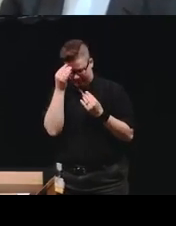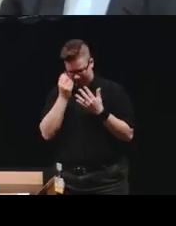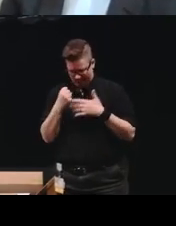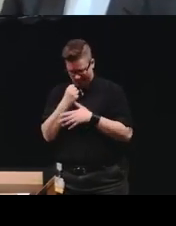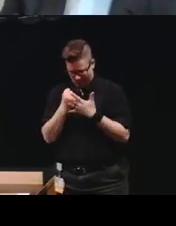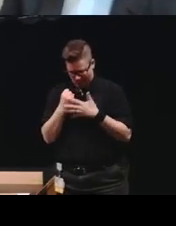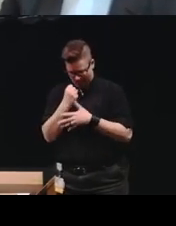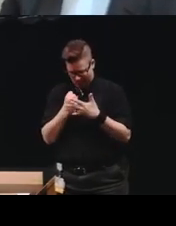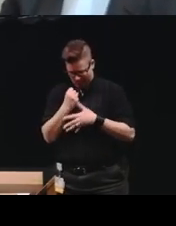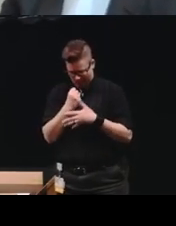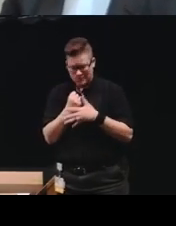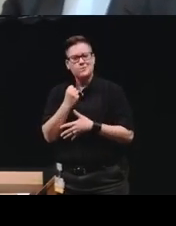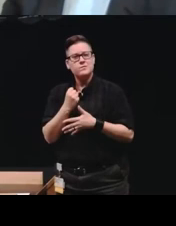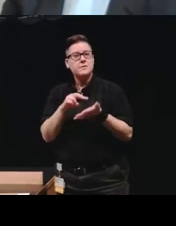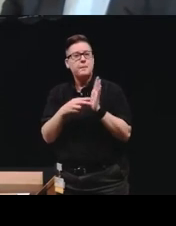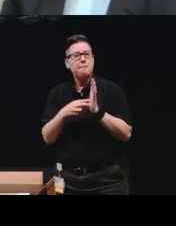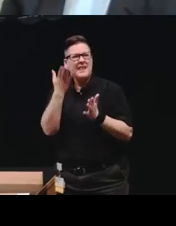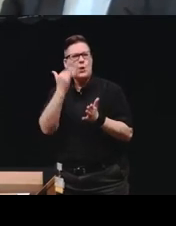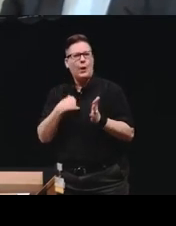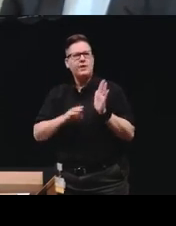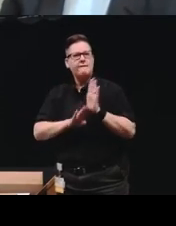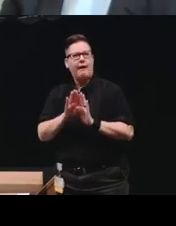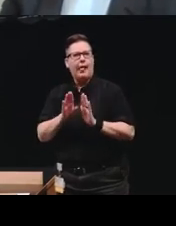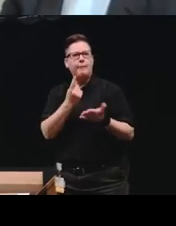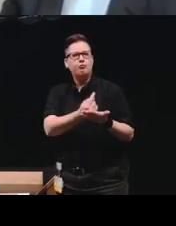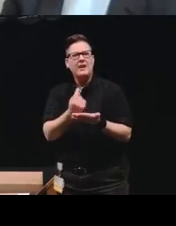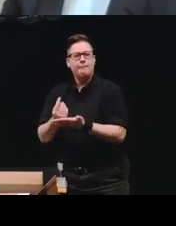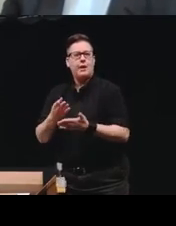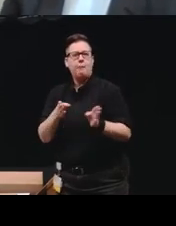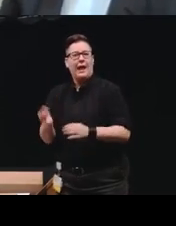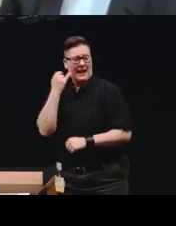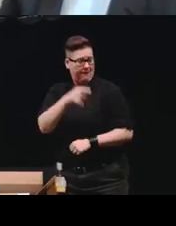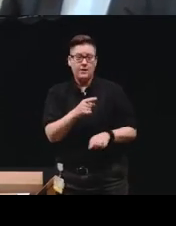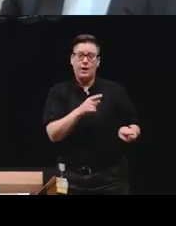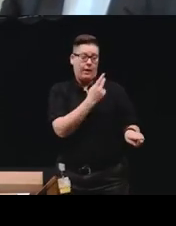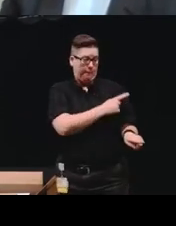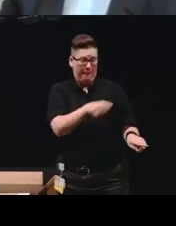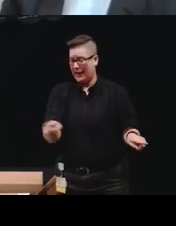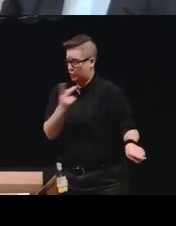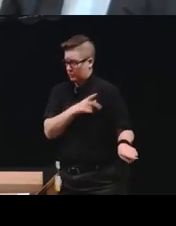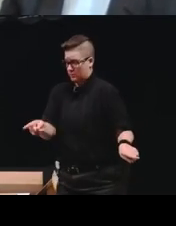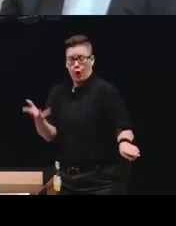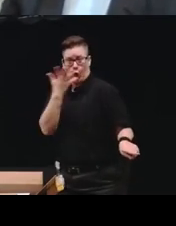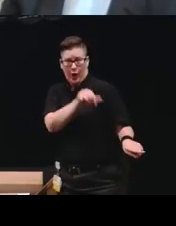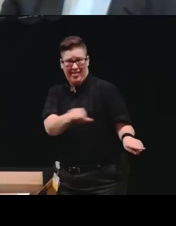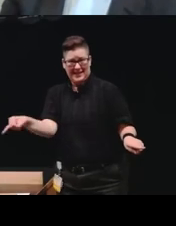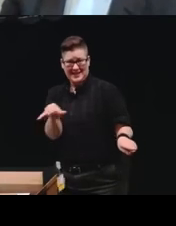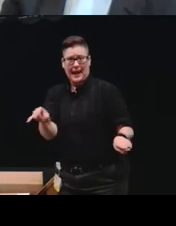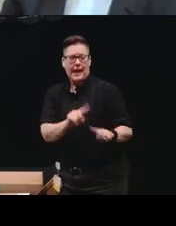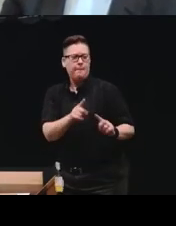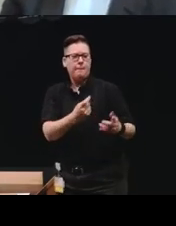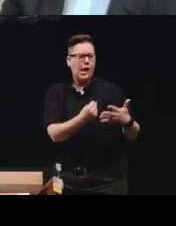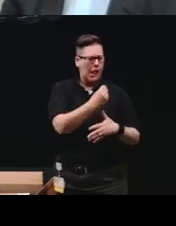and this leads to a slightly different treatment plan for a patient with the same phenotype, such as functional tremor or functional